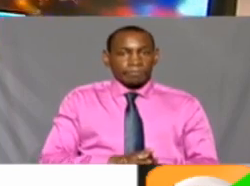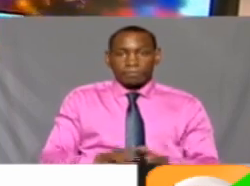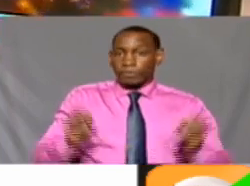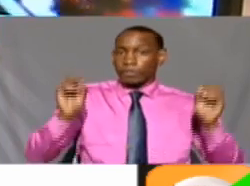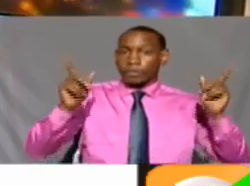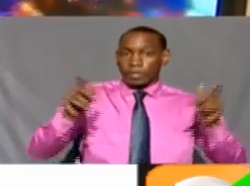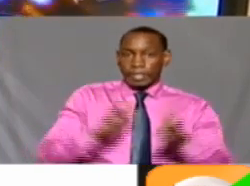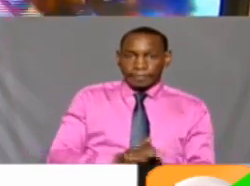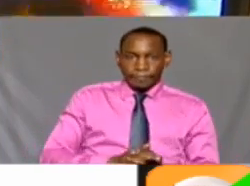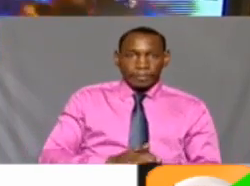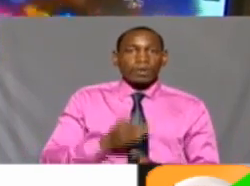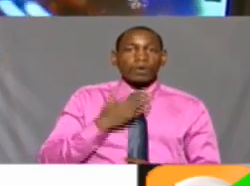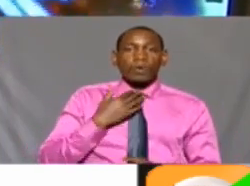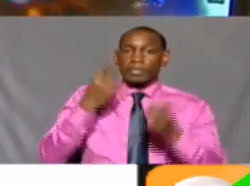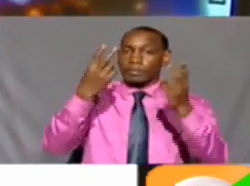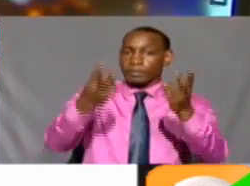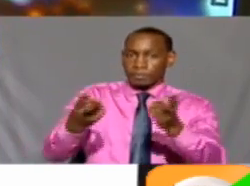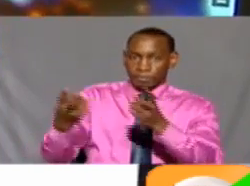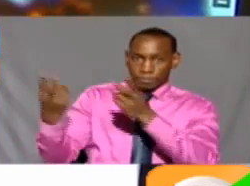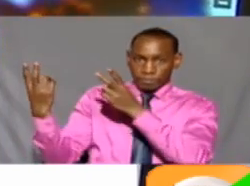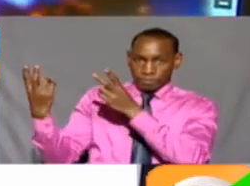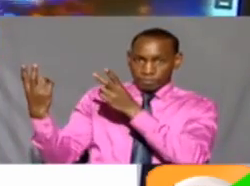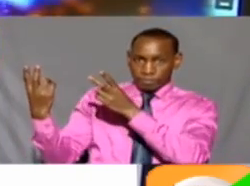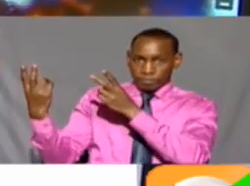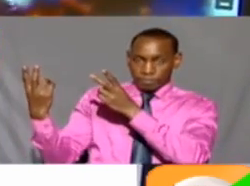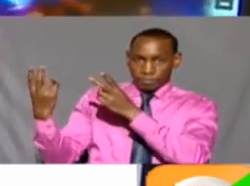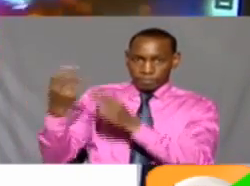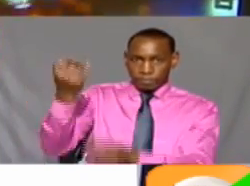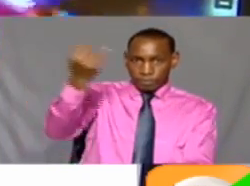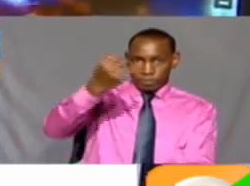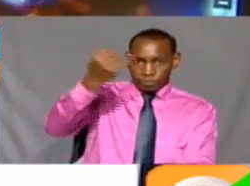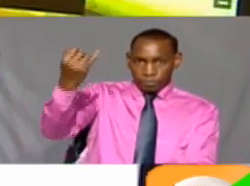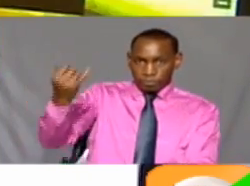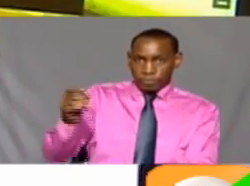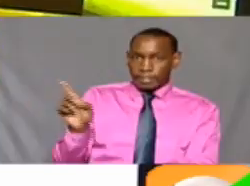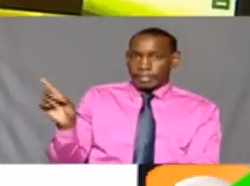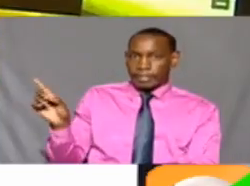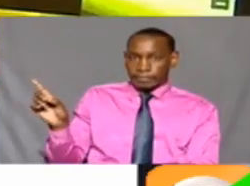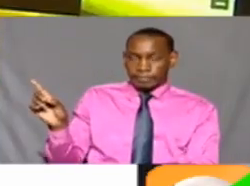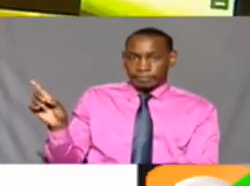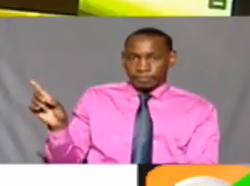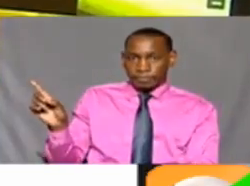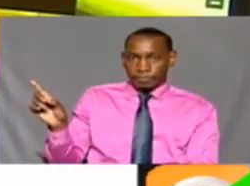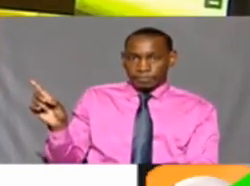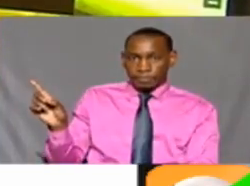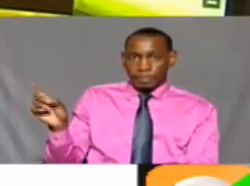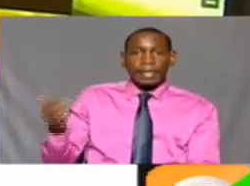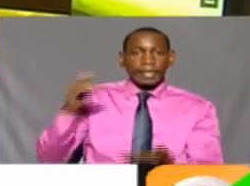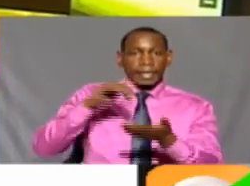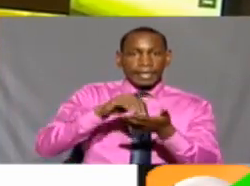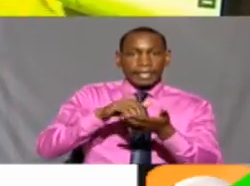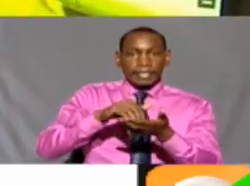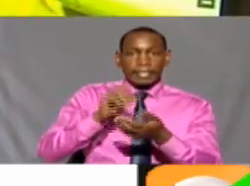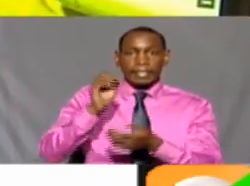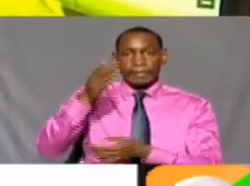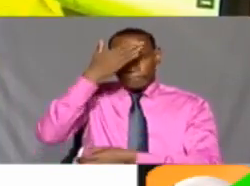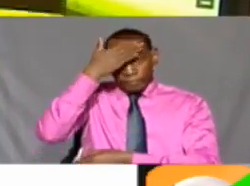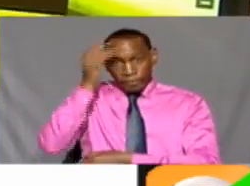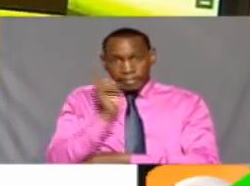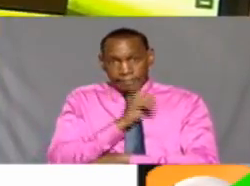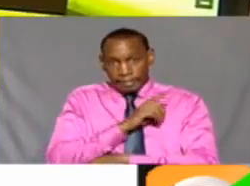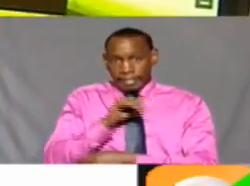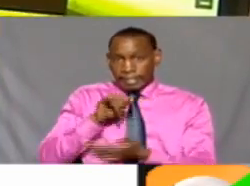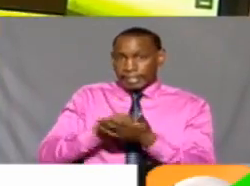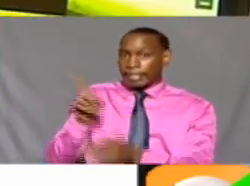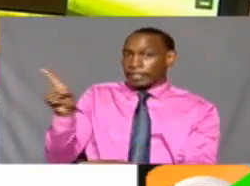All right, so I want you to take a look at the map right now. So, of course, this, once again, in case you've forgotten, this